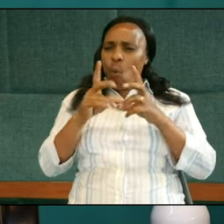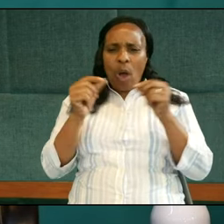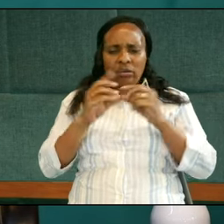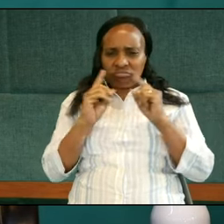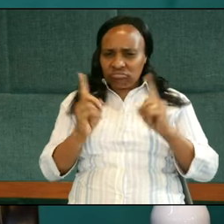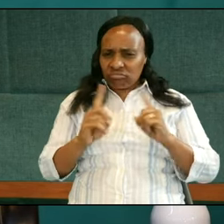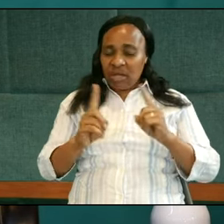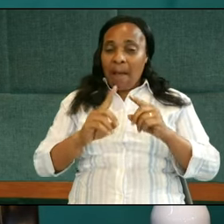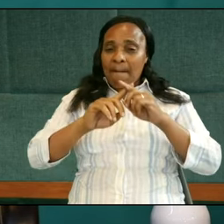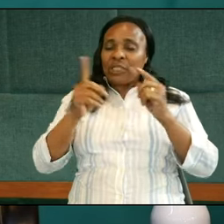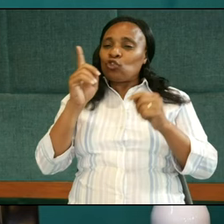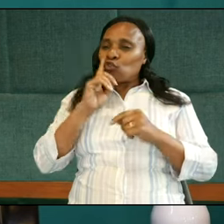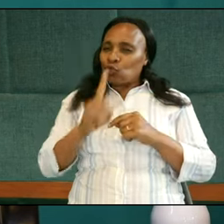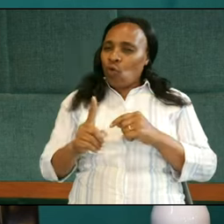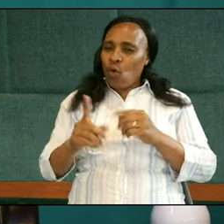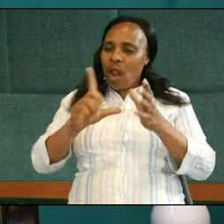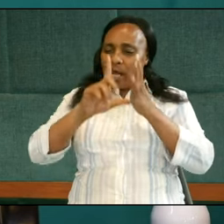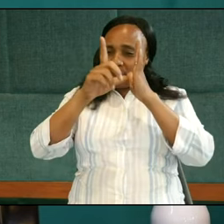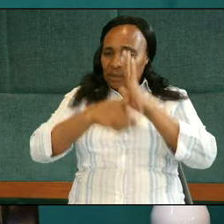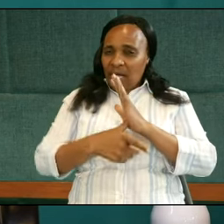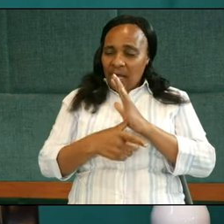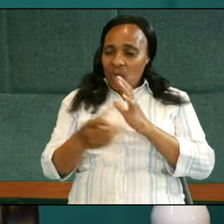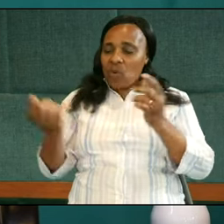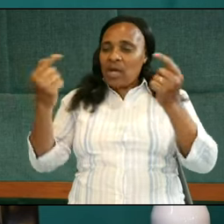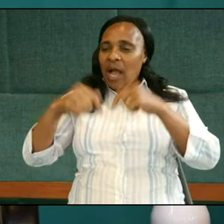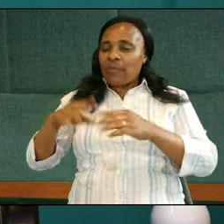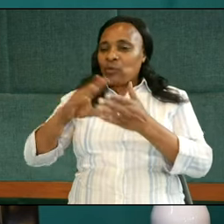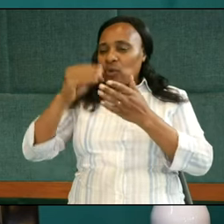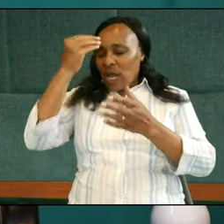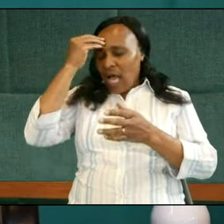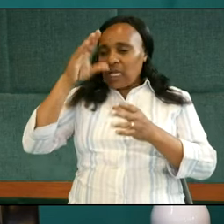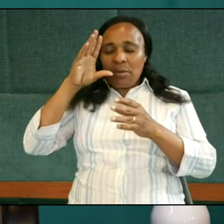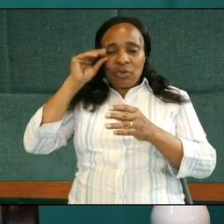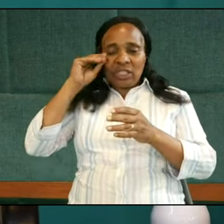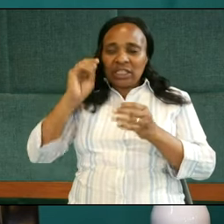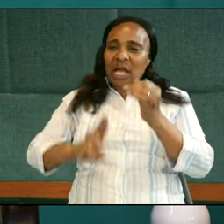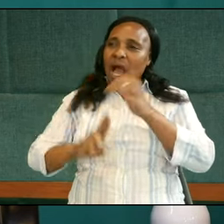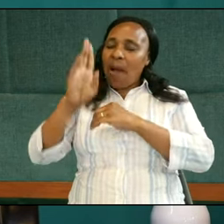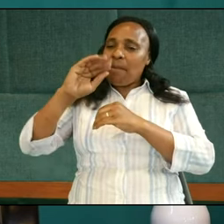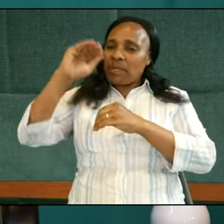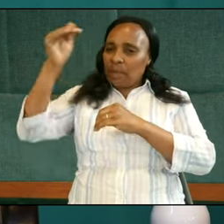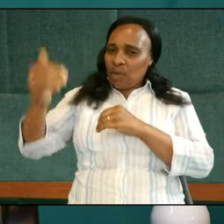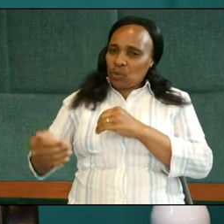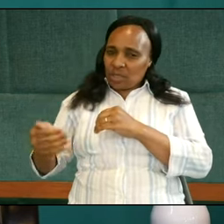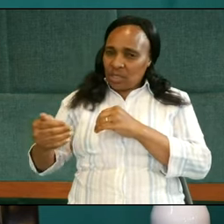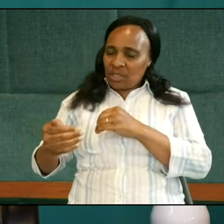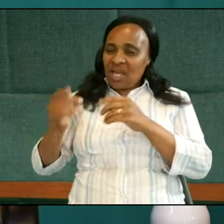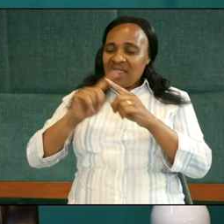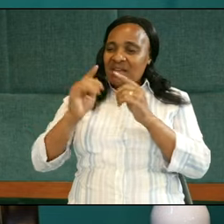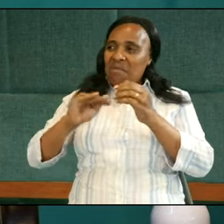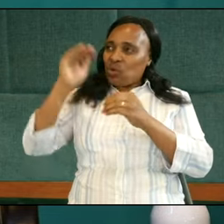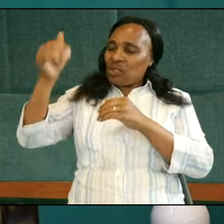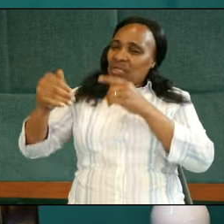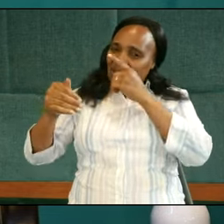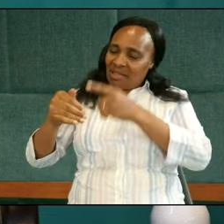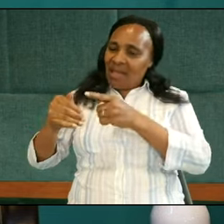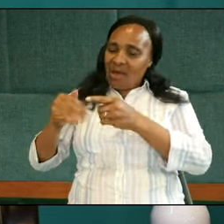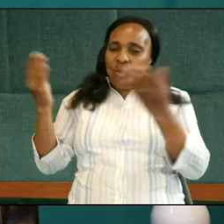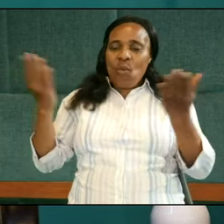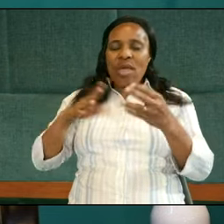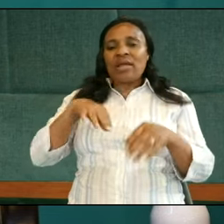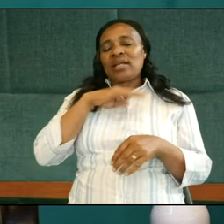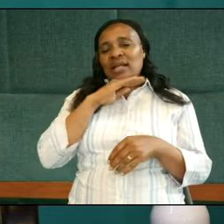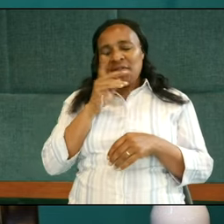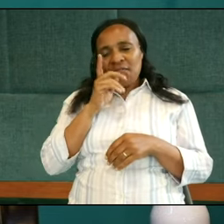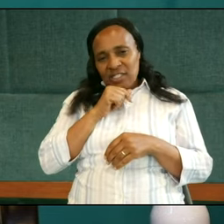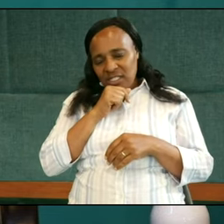that. And so later on, we come to learn that Moses went up a mountain, and on that mountain is where he died.